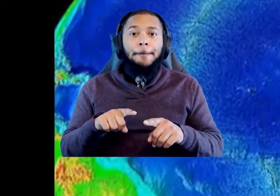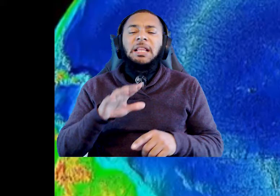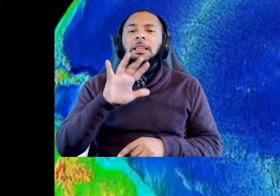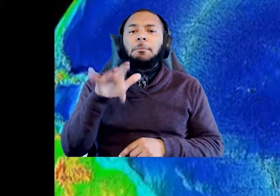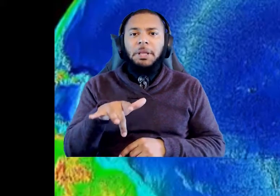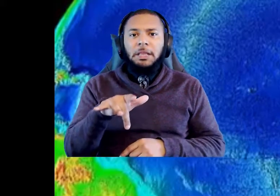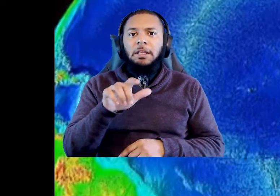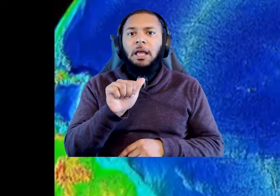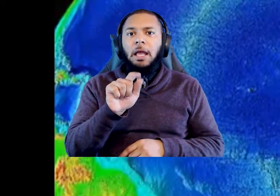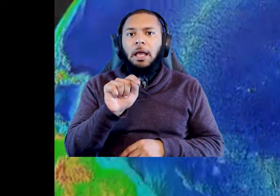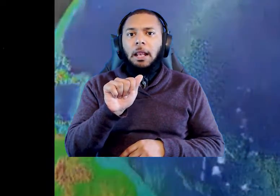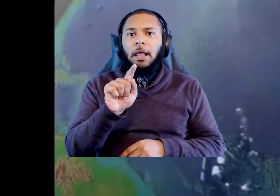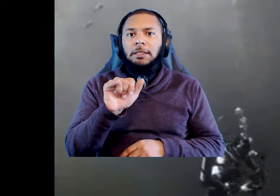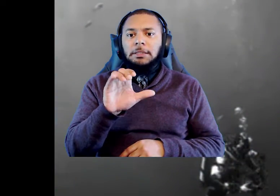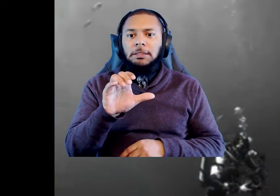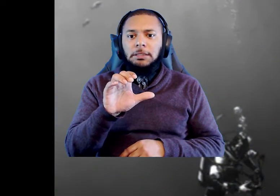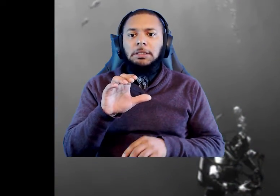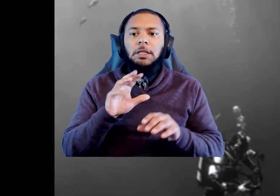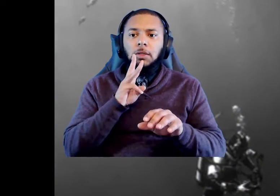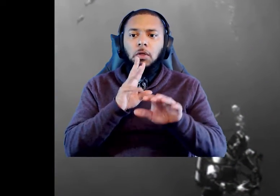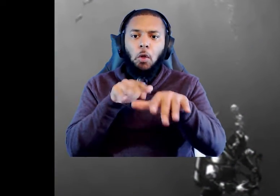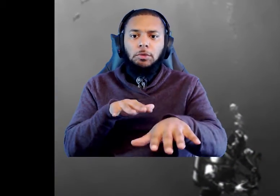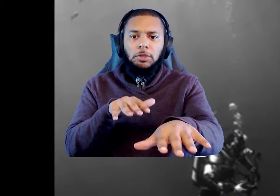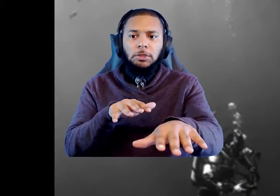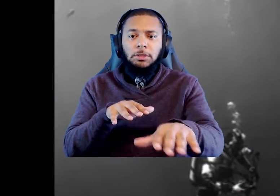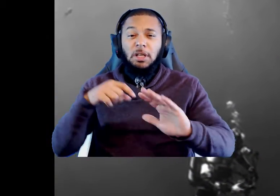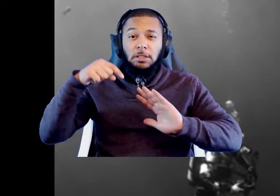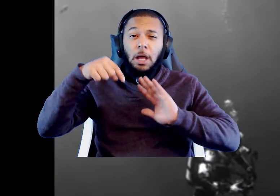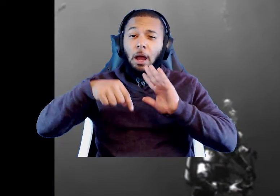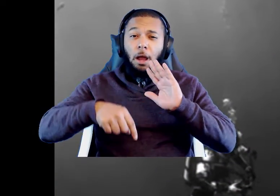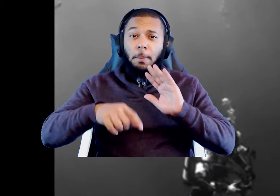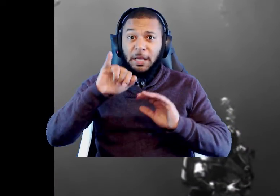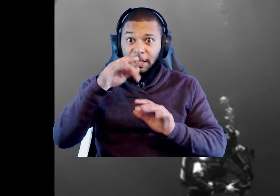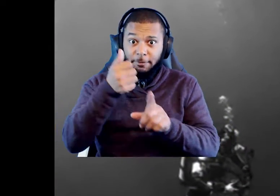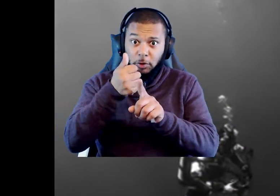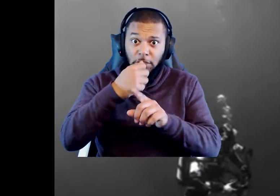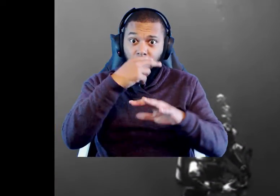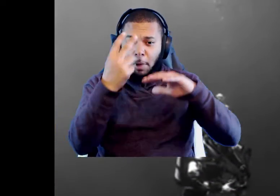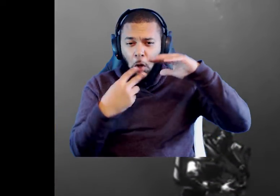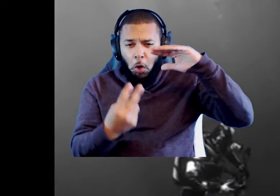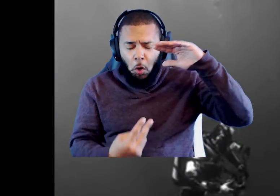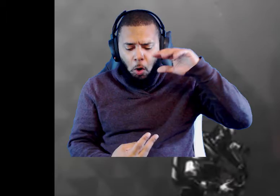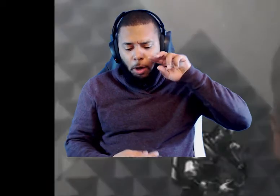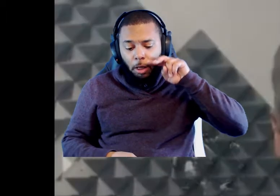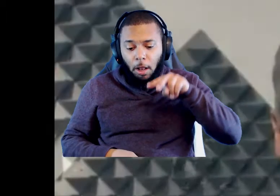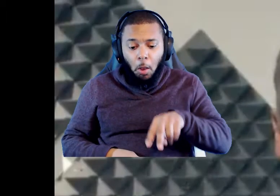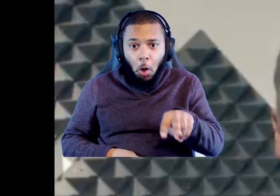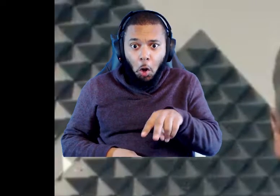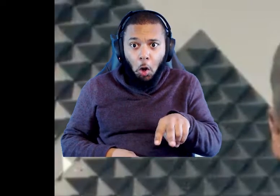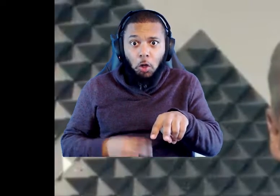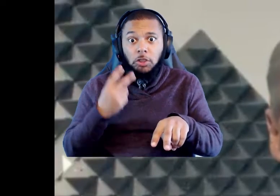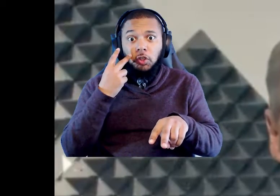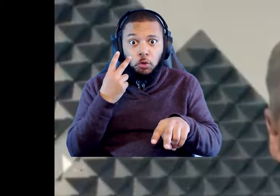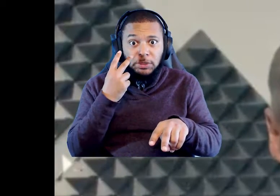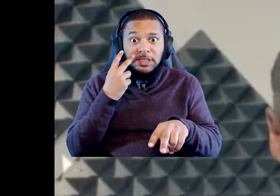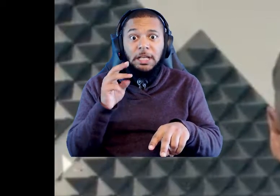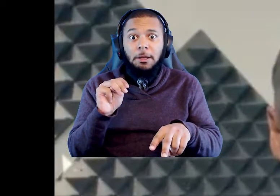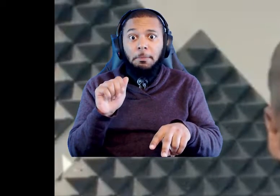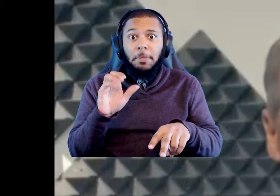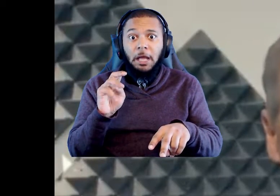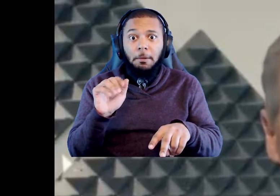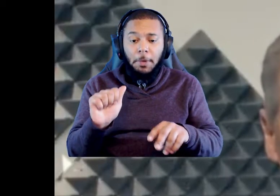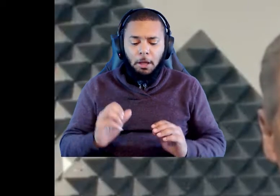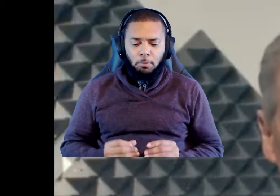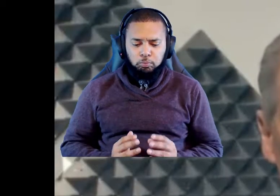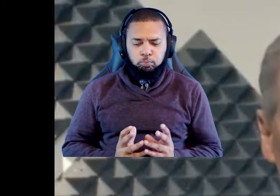Ocean. Very deep in the ocean, if you were to dive down there and take a look at that, you would see constant flow of magma